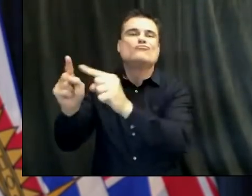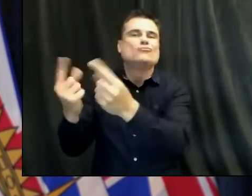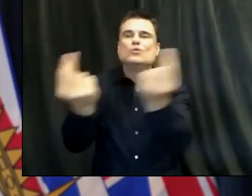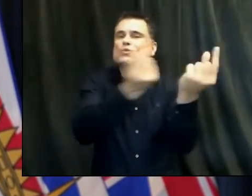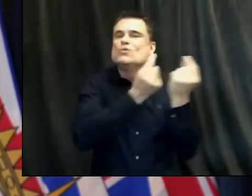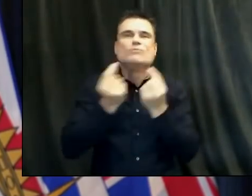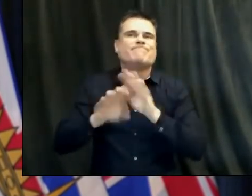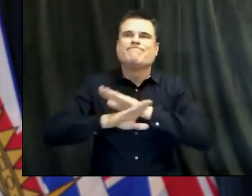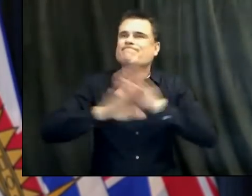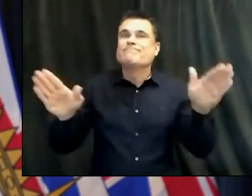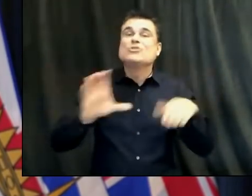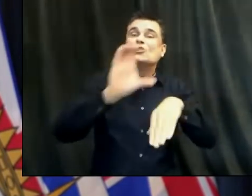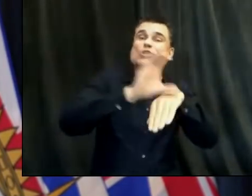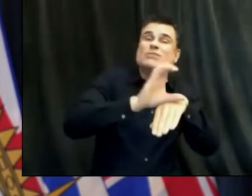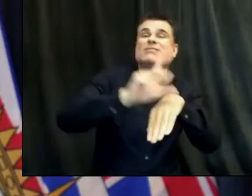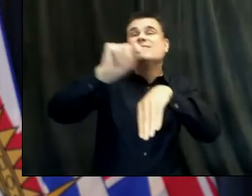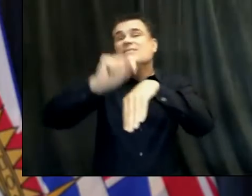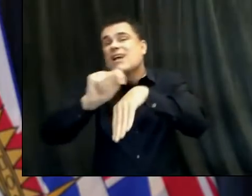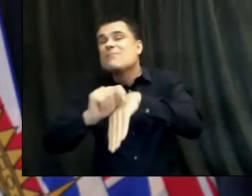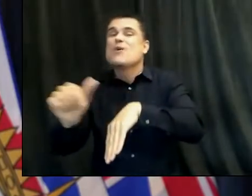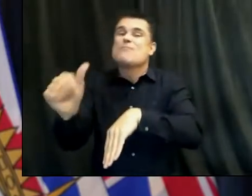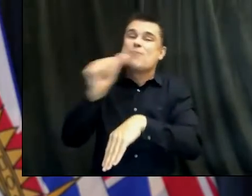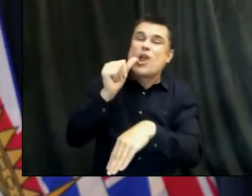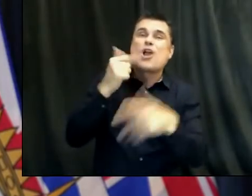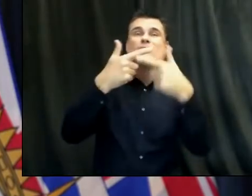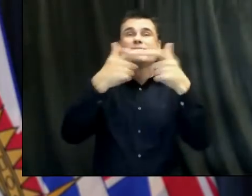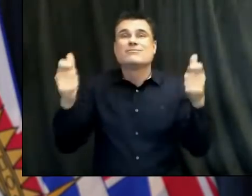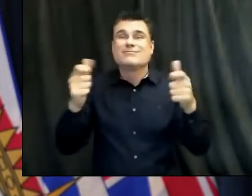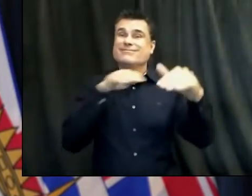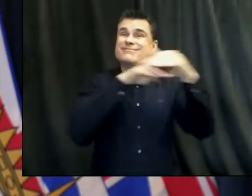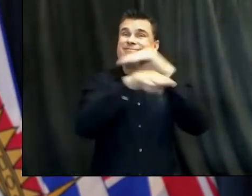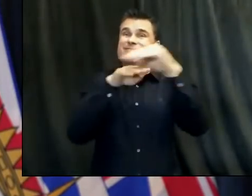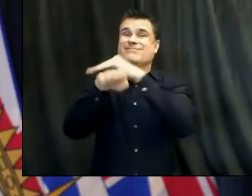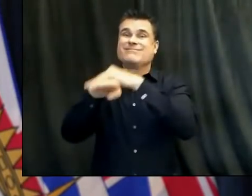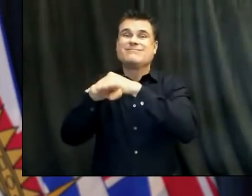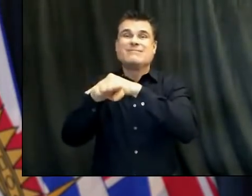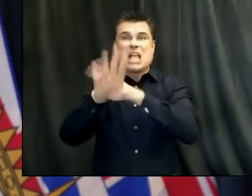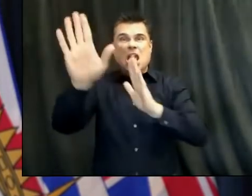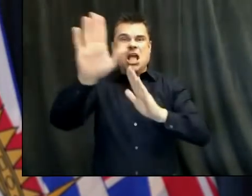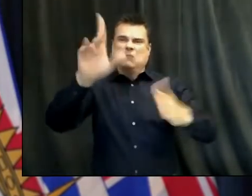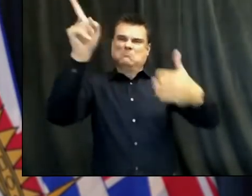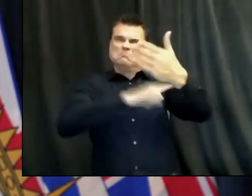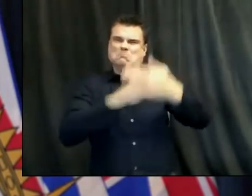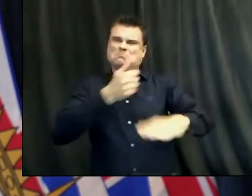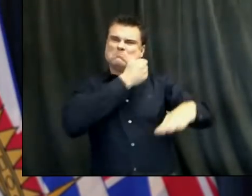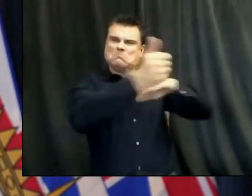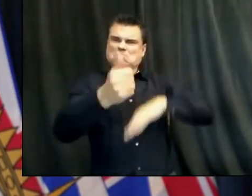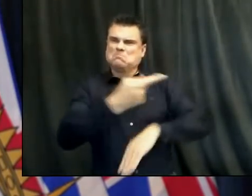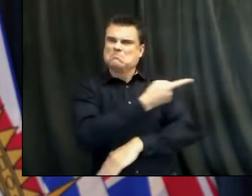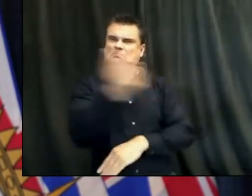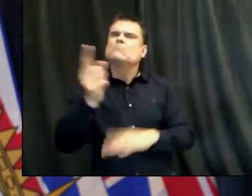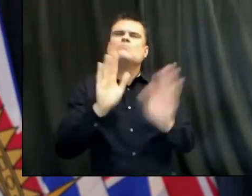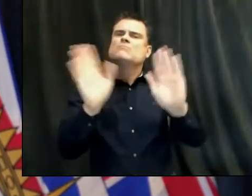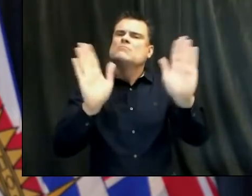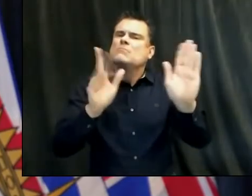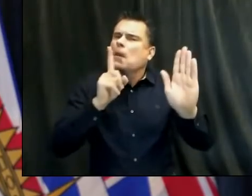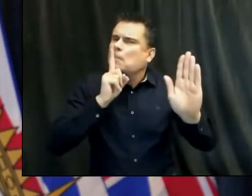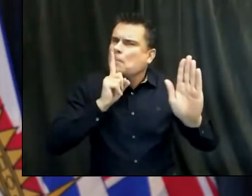doing anything wrong. I know vast majority have had very good COVID safety plans in place. They've